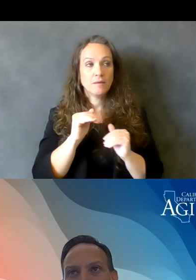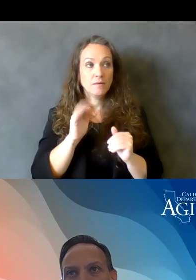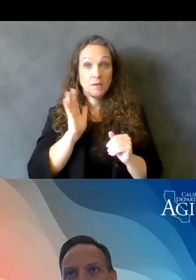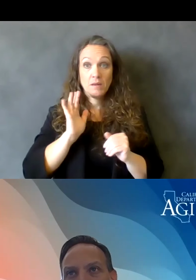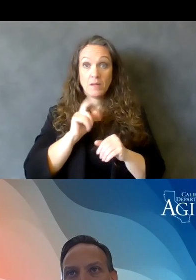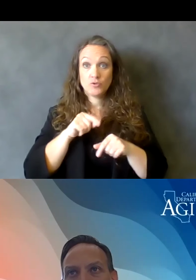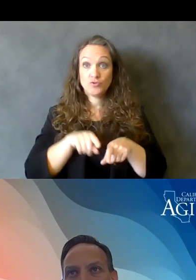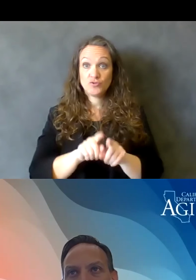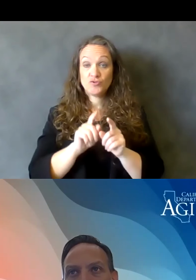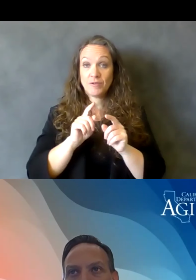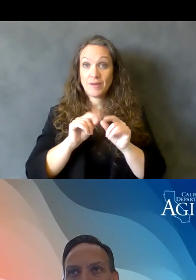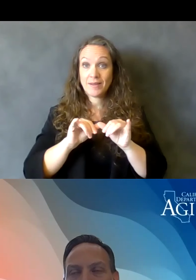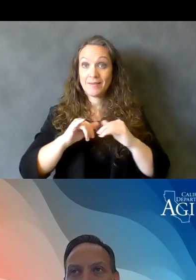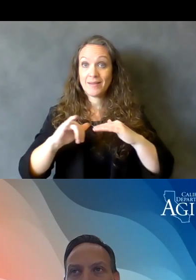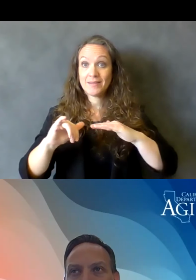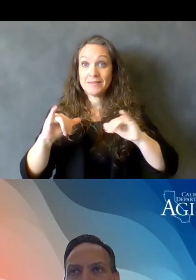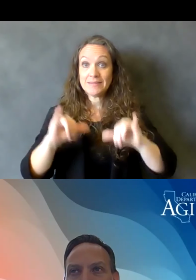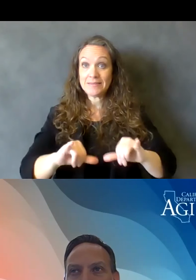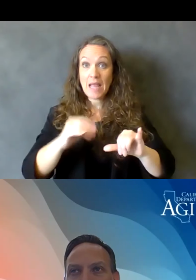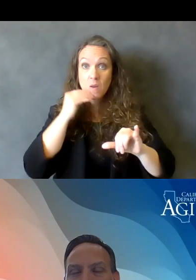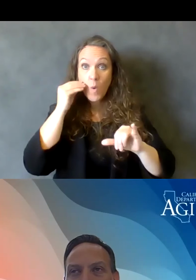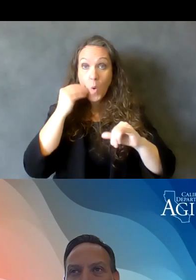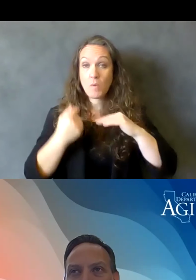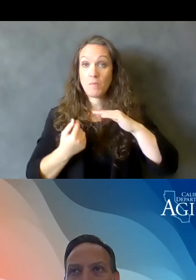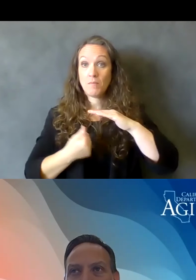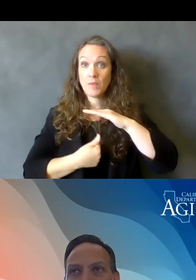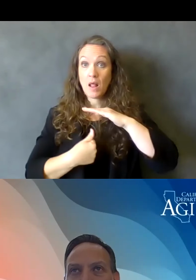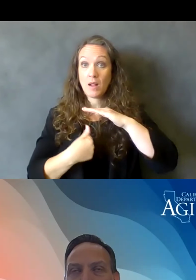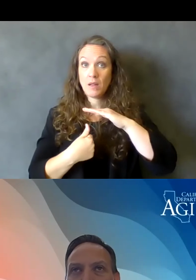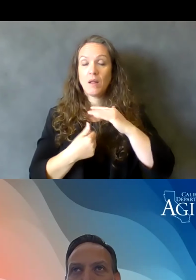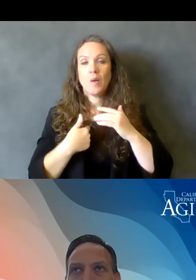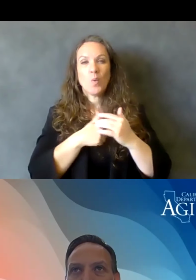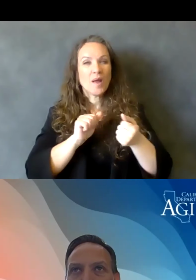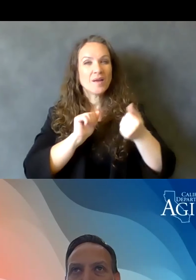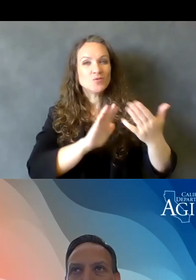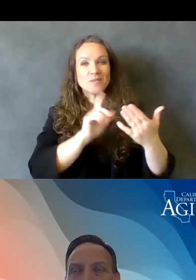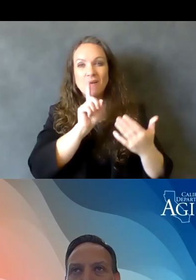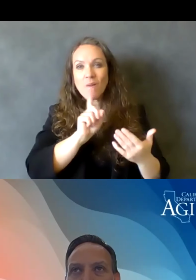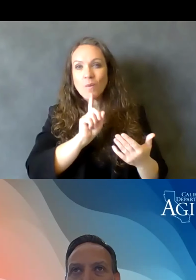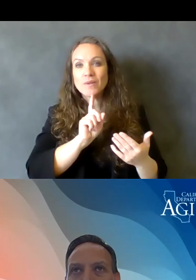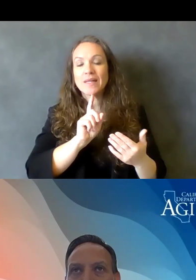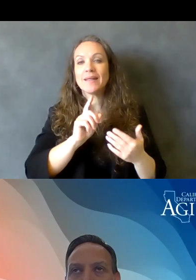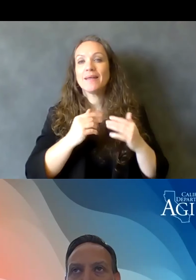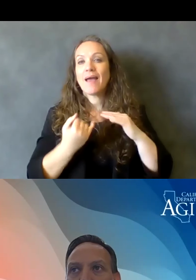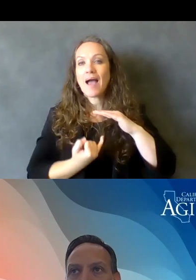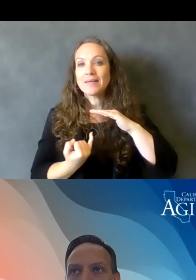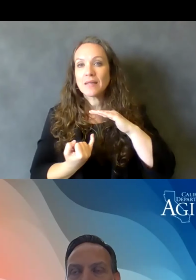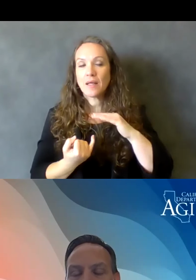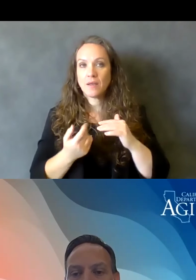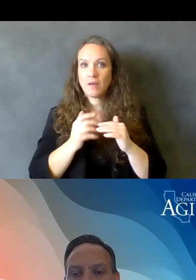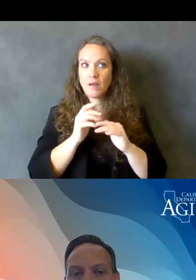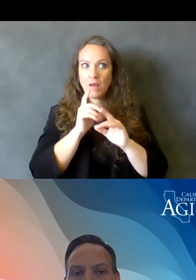stay-at-home orders to address issues of loneliness and isolation. in order to really effectively reach